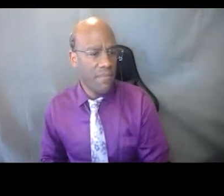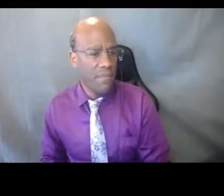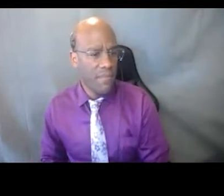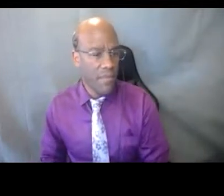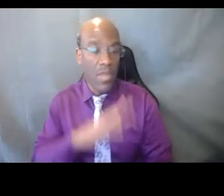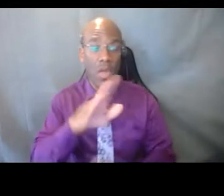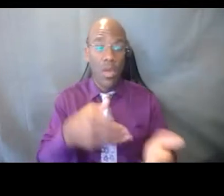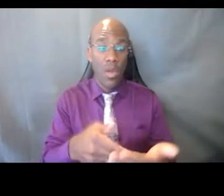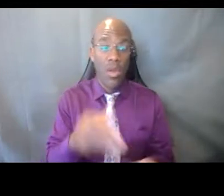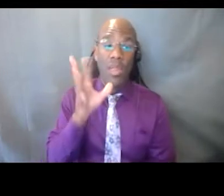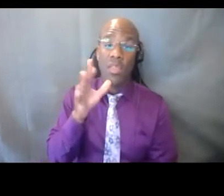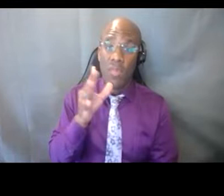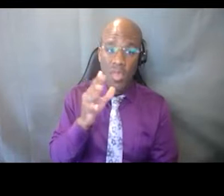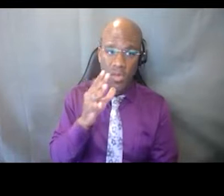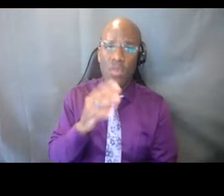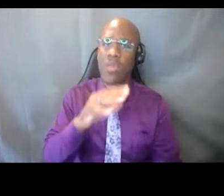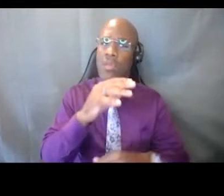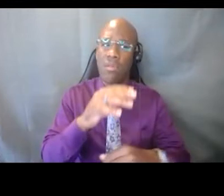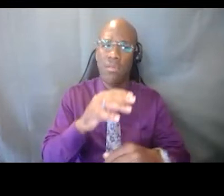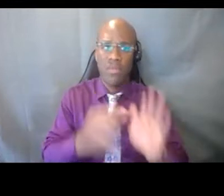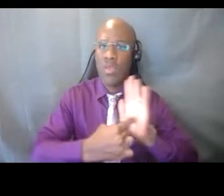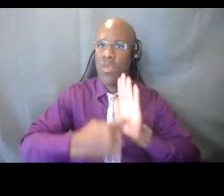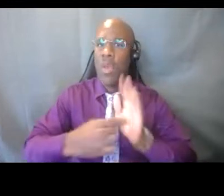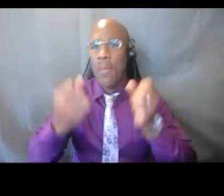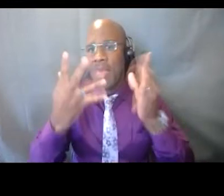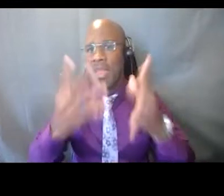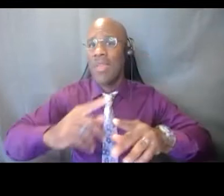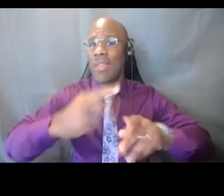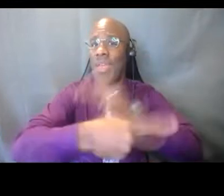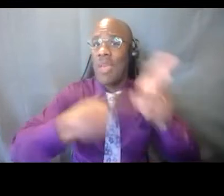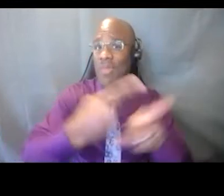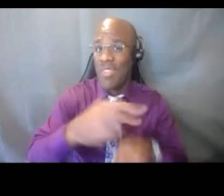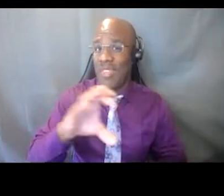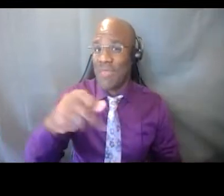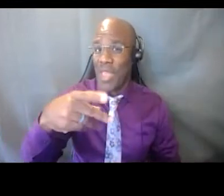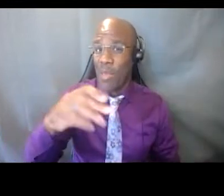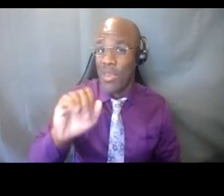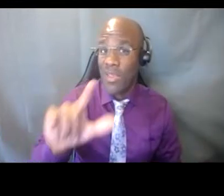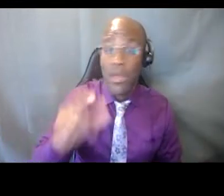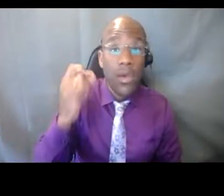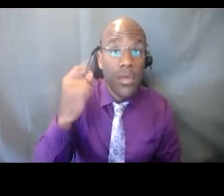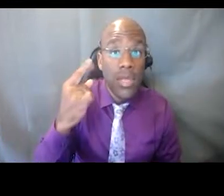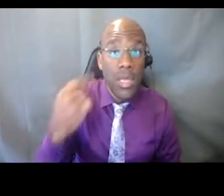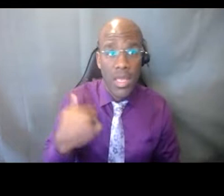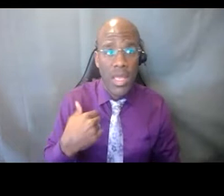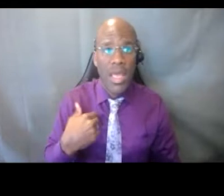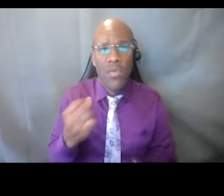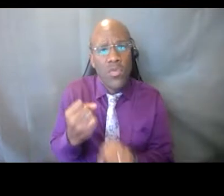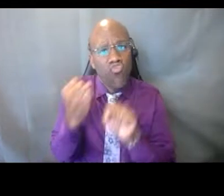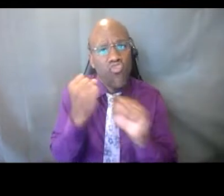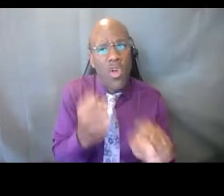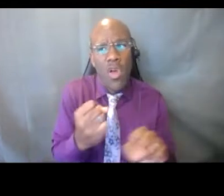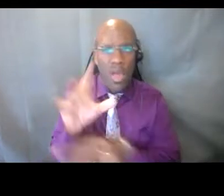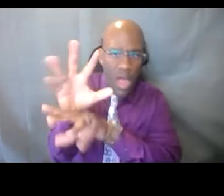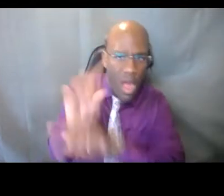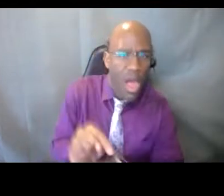exhibited many forms of capital and in many instances, but there are dominant themes, meaning that